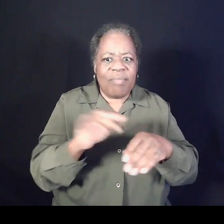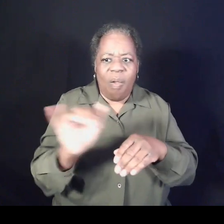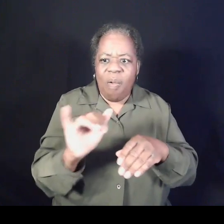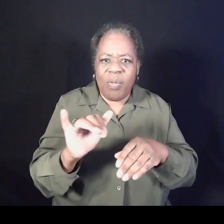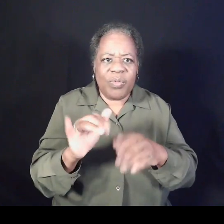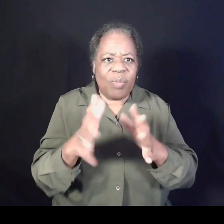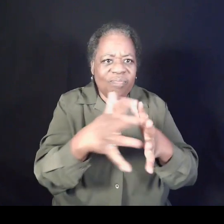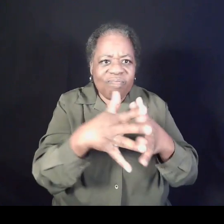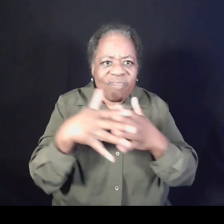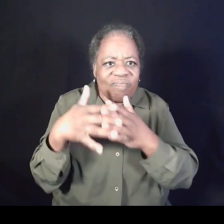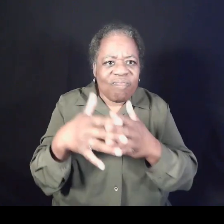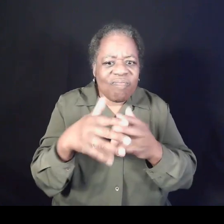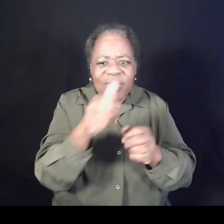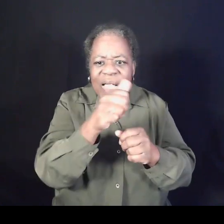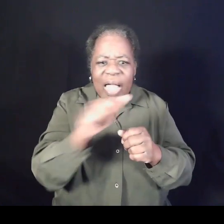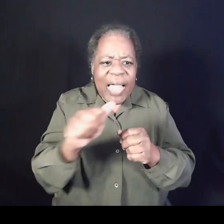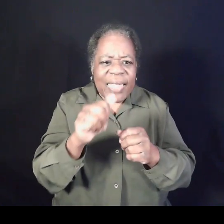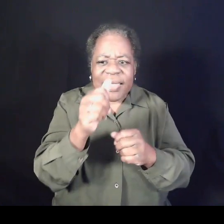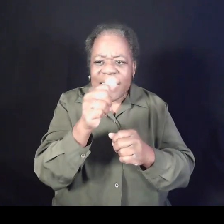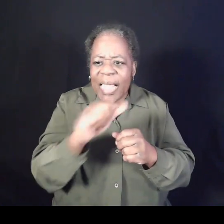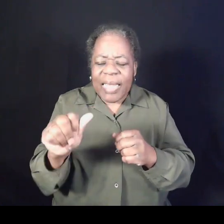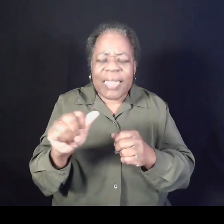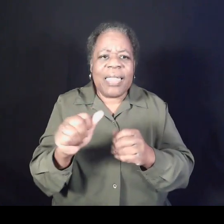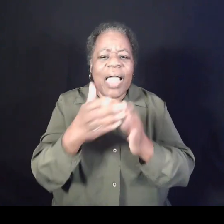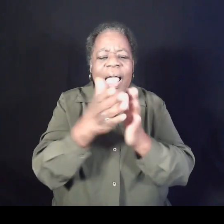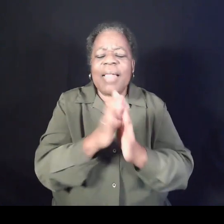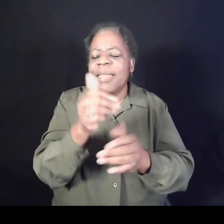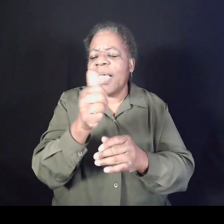ask any person of color, ask any woman,